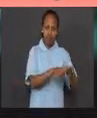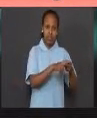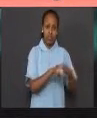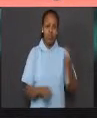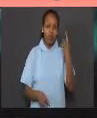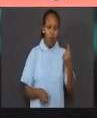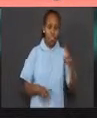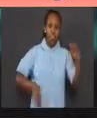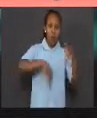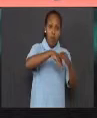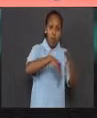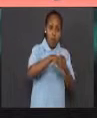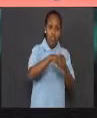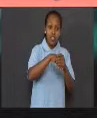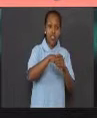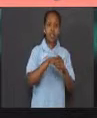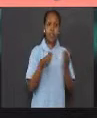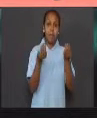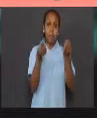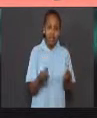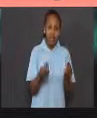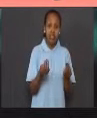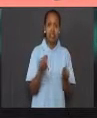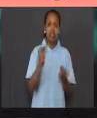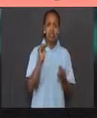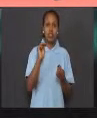One of the balls has a mass of